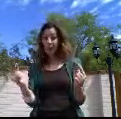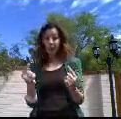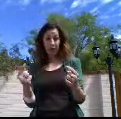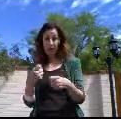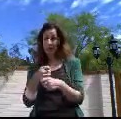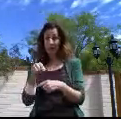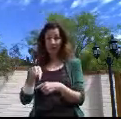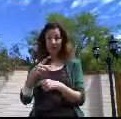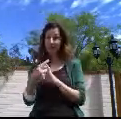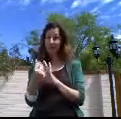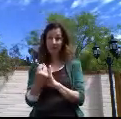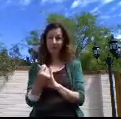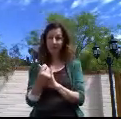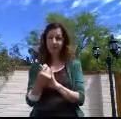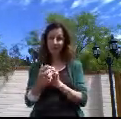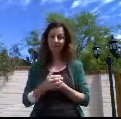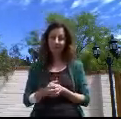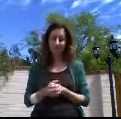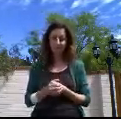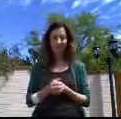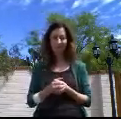dogs were hard in the making of this.